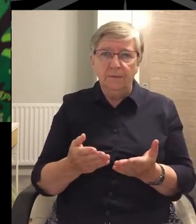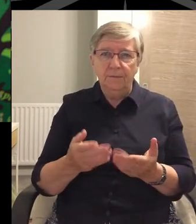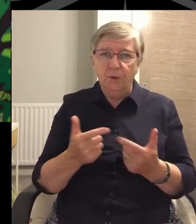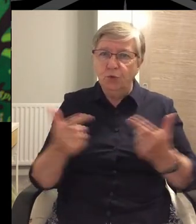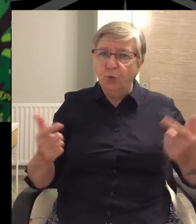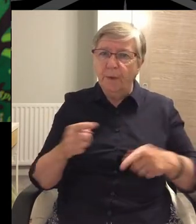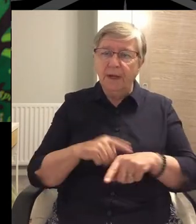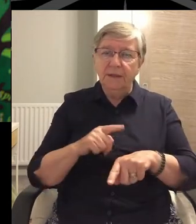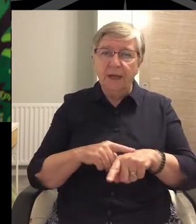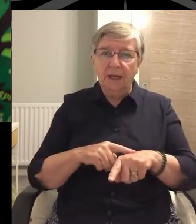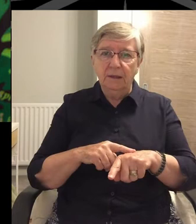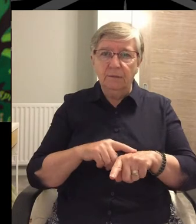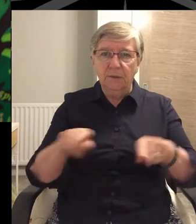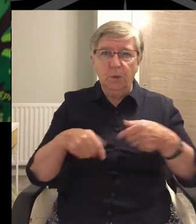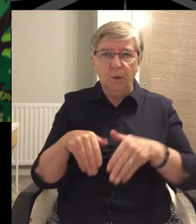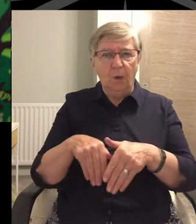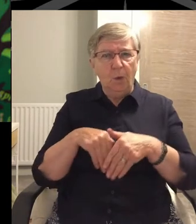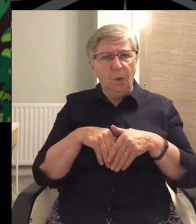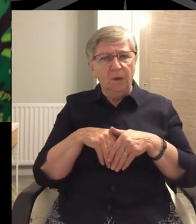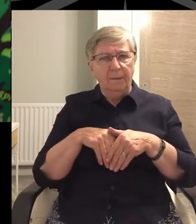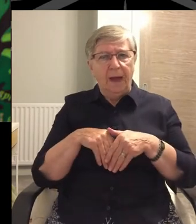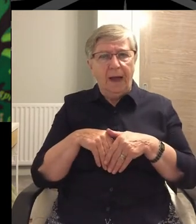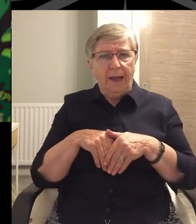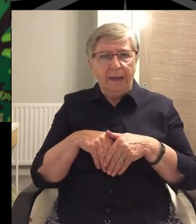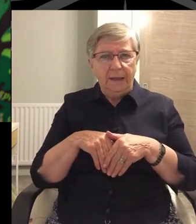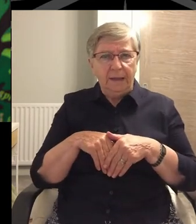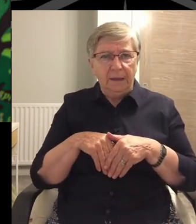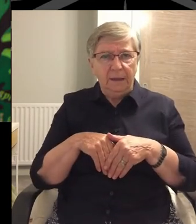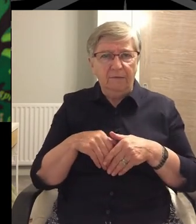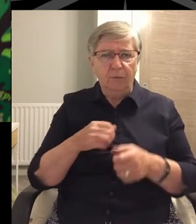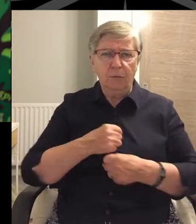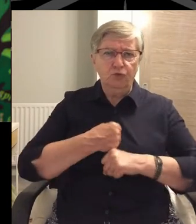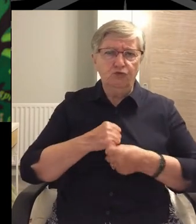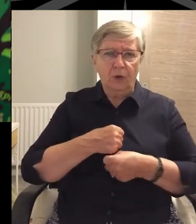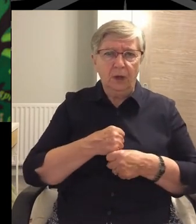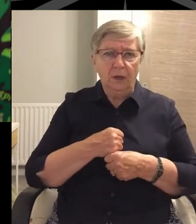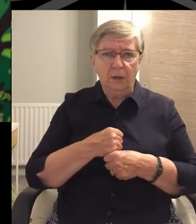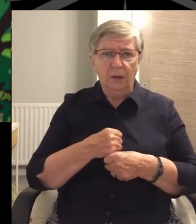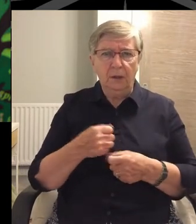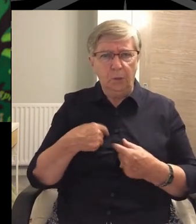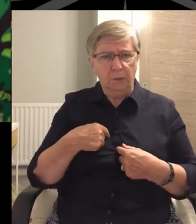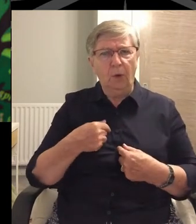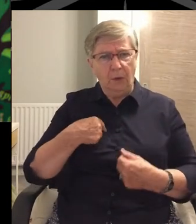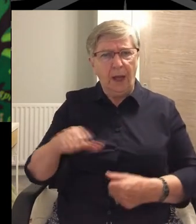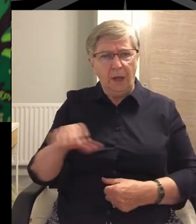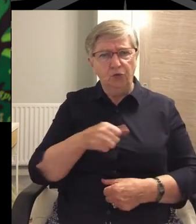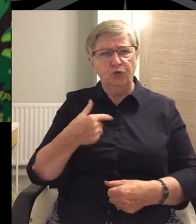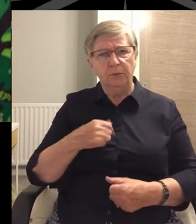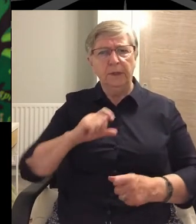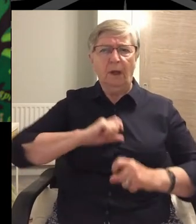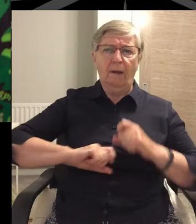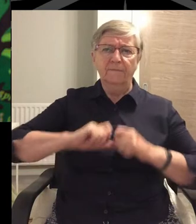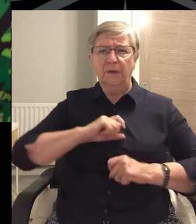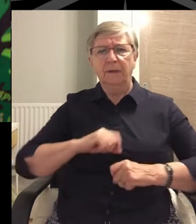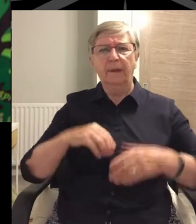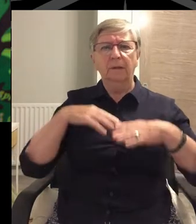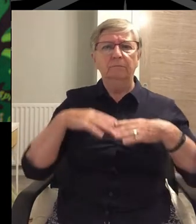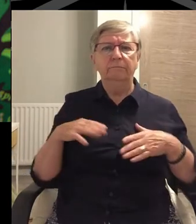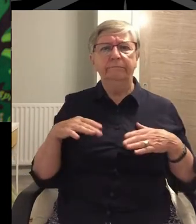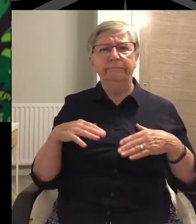Too often we hold back from struggle and we think that comfort and ease is something that we're entitled to.